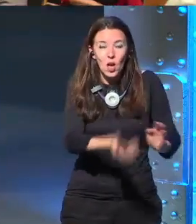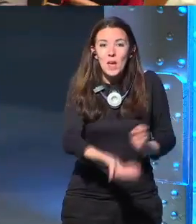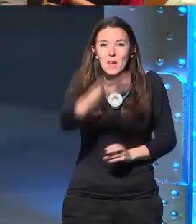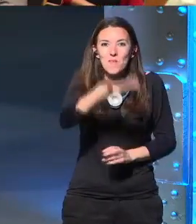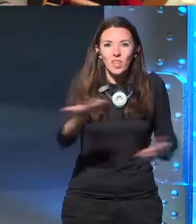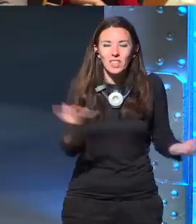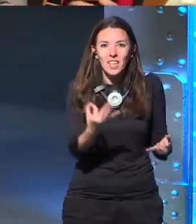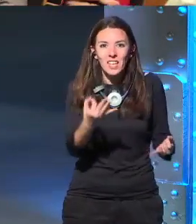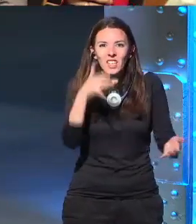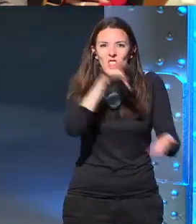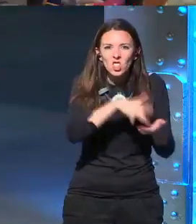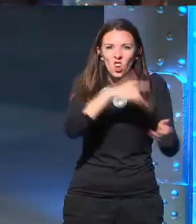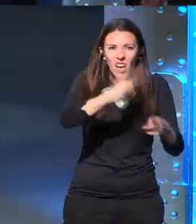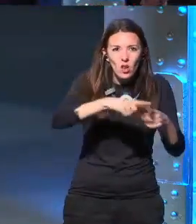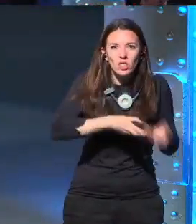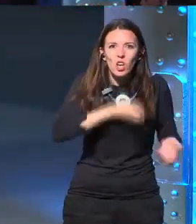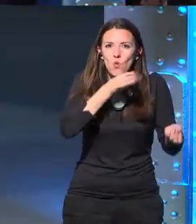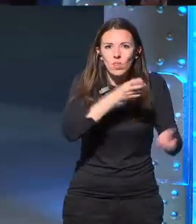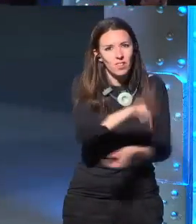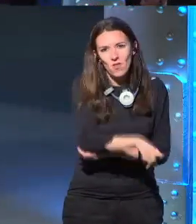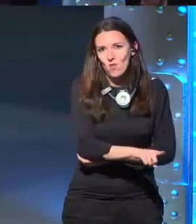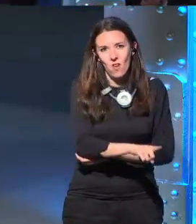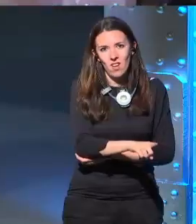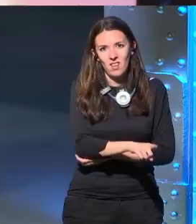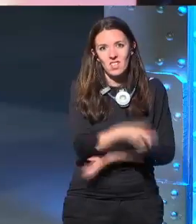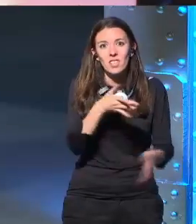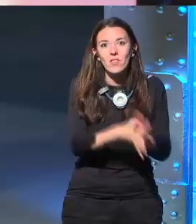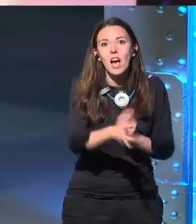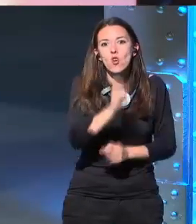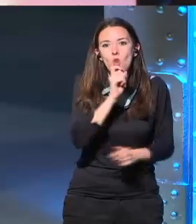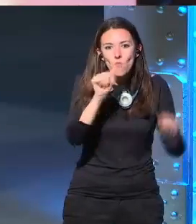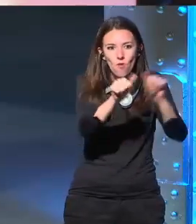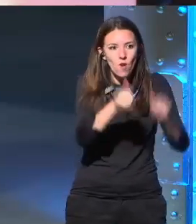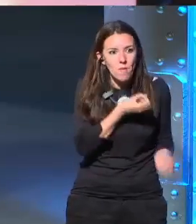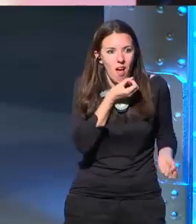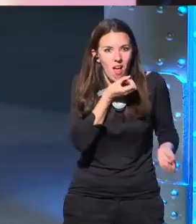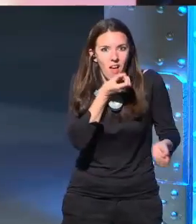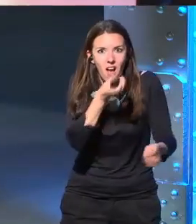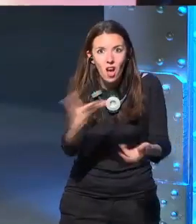me. Because the important thing is not what he explains. It is